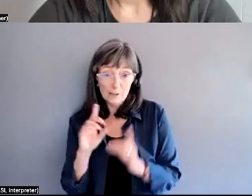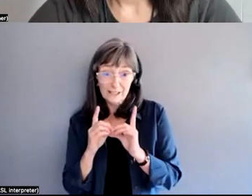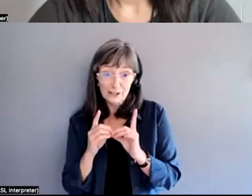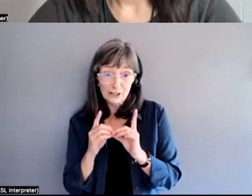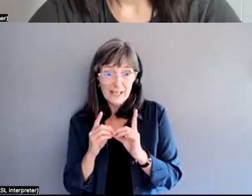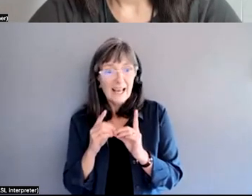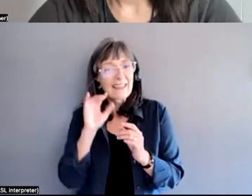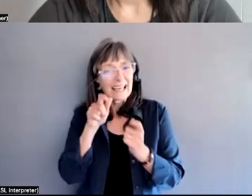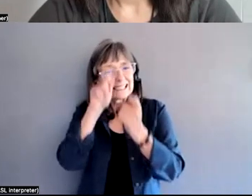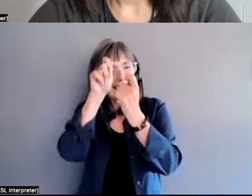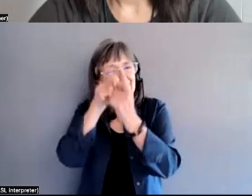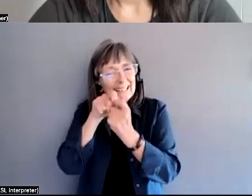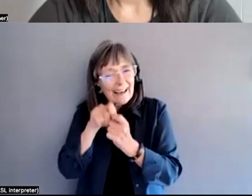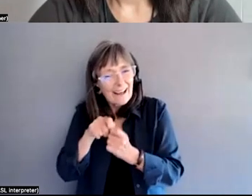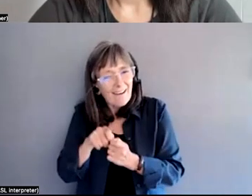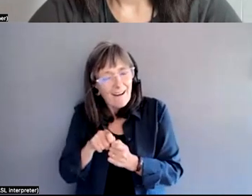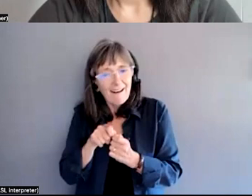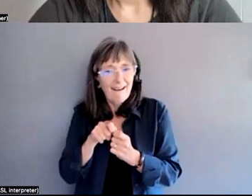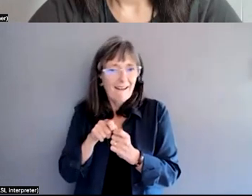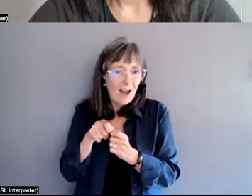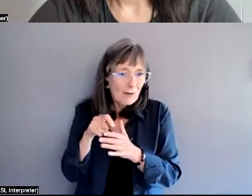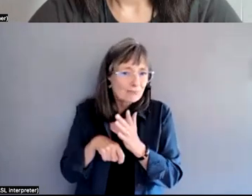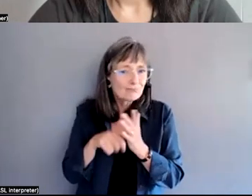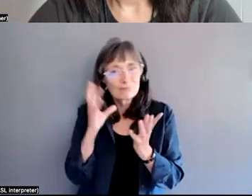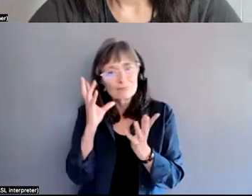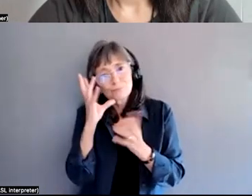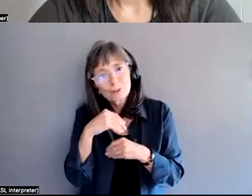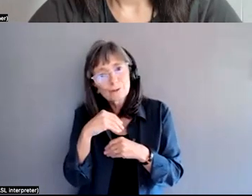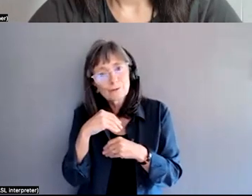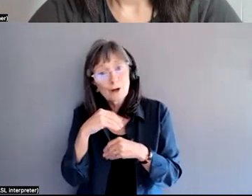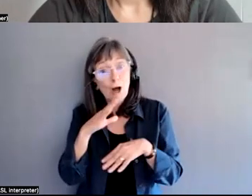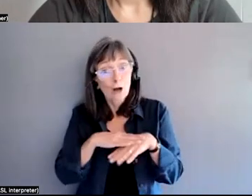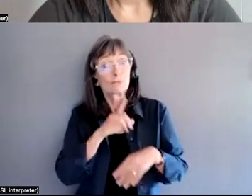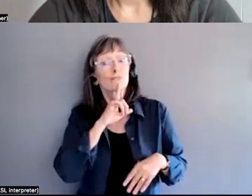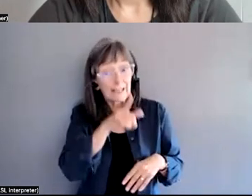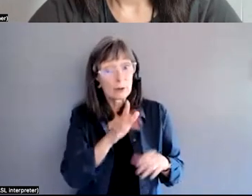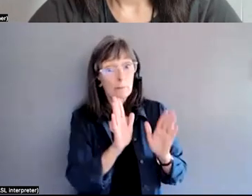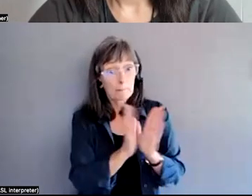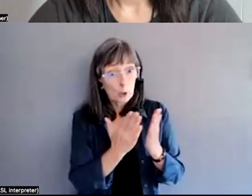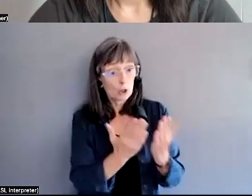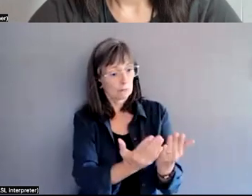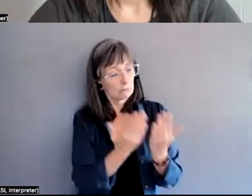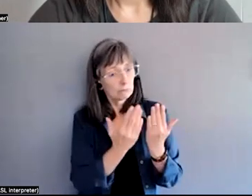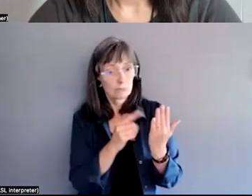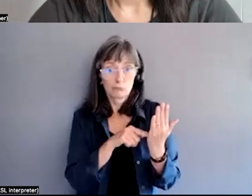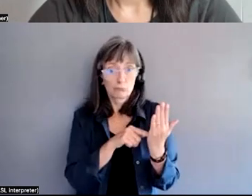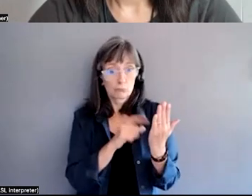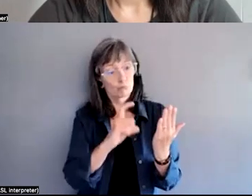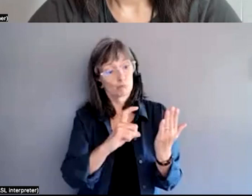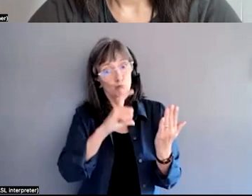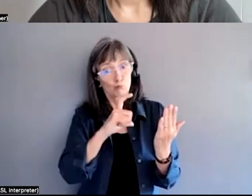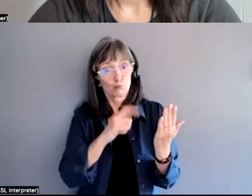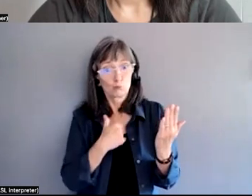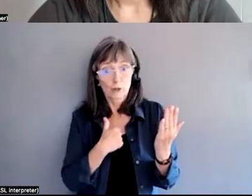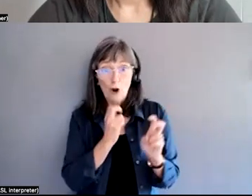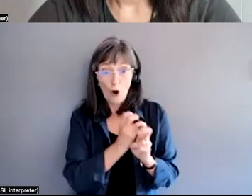detail that's really that's wonderful to appreciate when you actually see it closer to what we imagine to be full size, like a